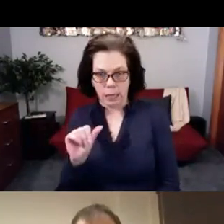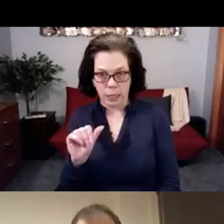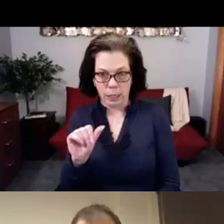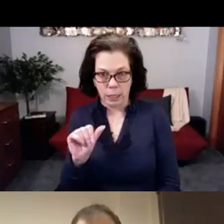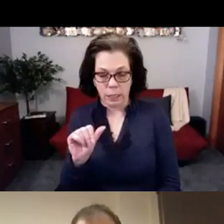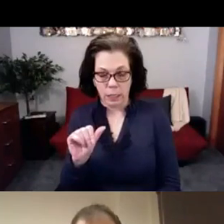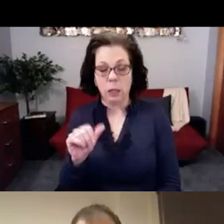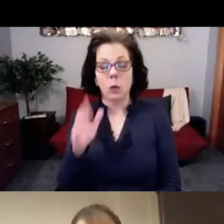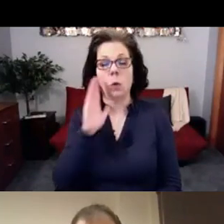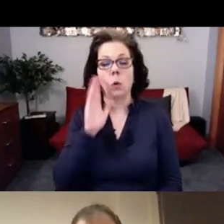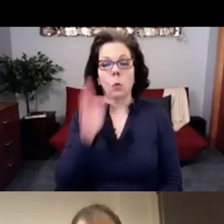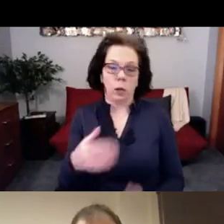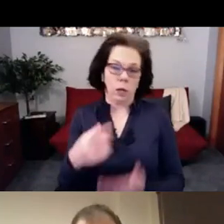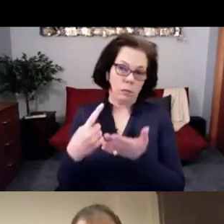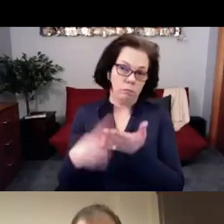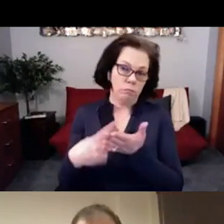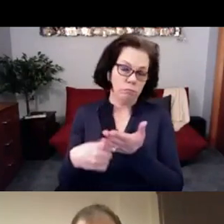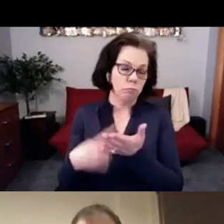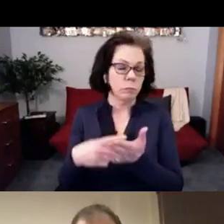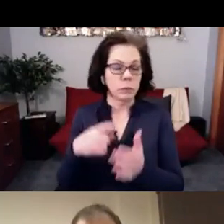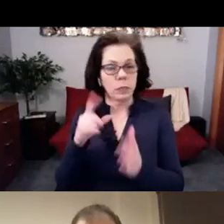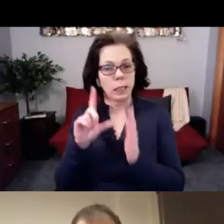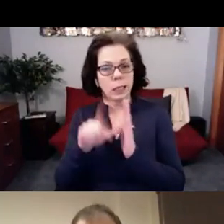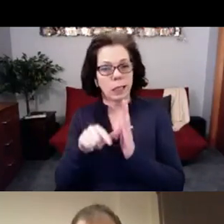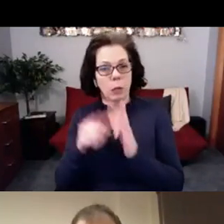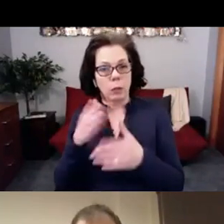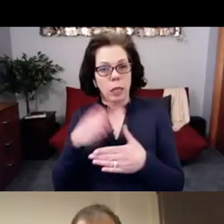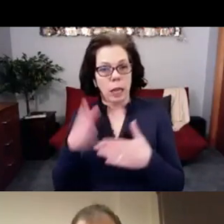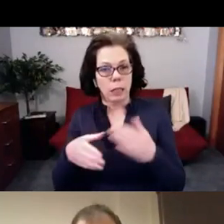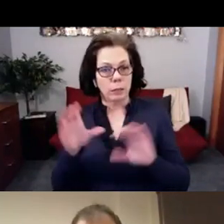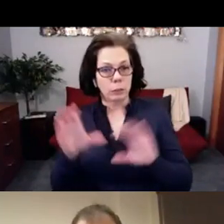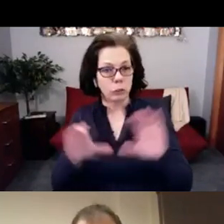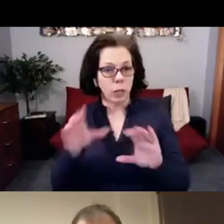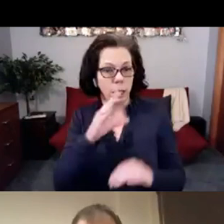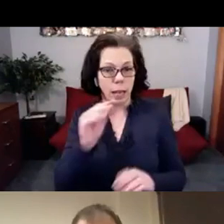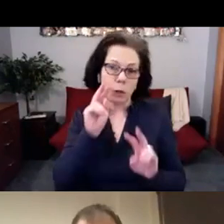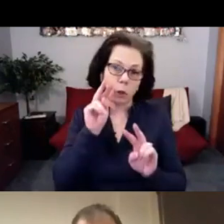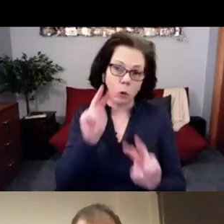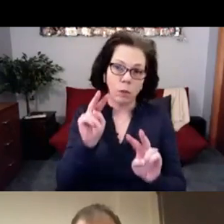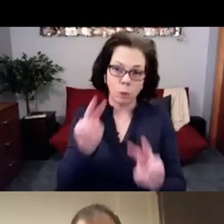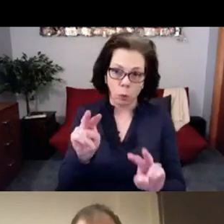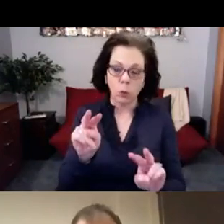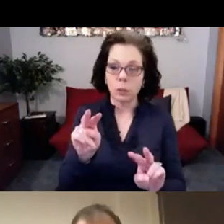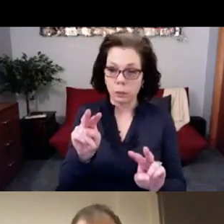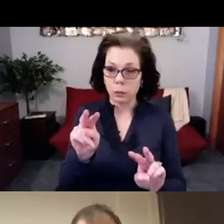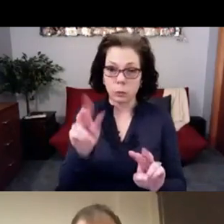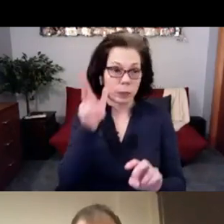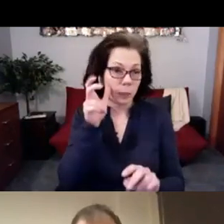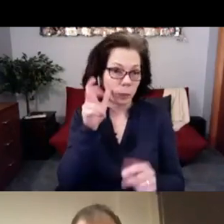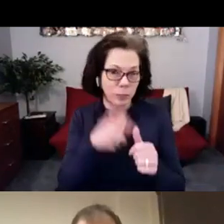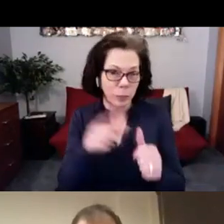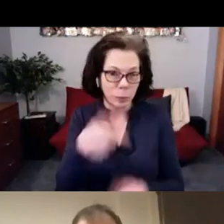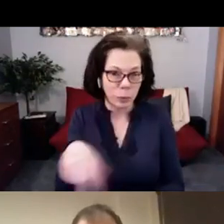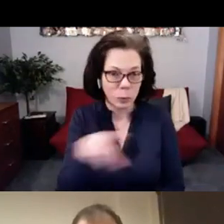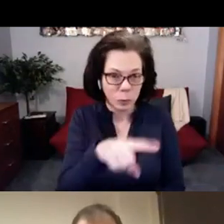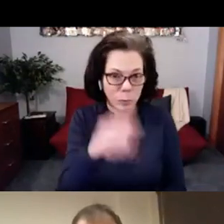chat and the Q&A at the end of this session, and we'll be looking forward to hearing from you the information that you want